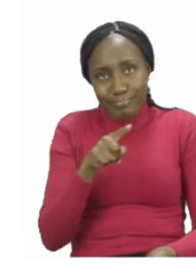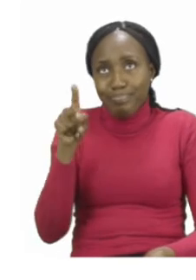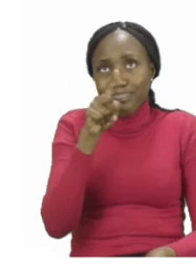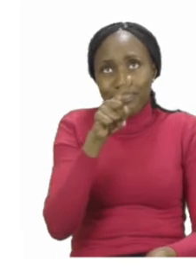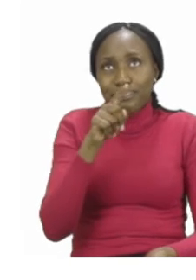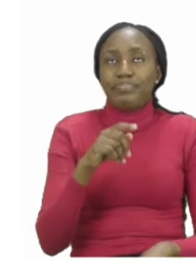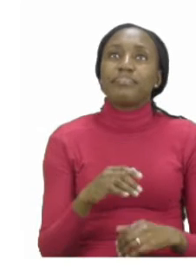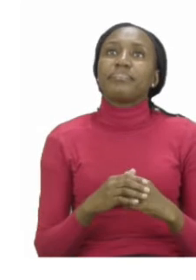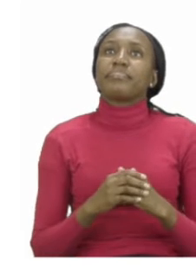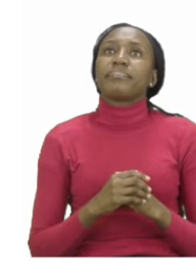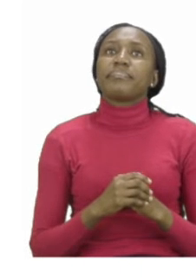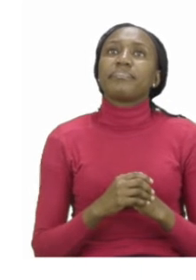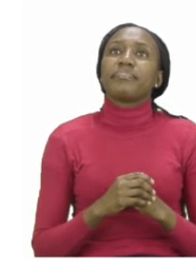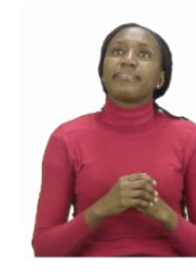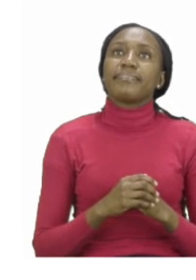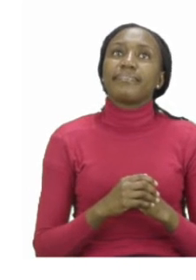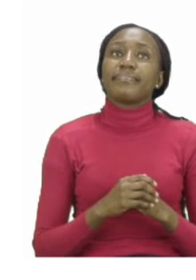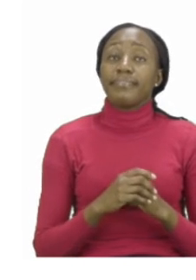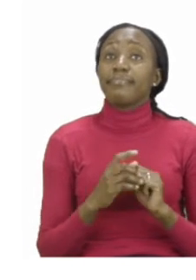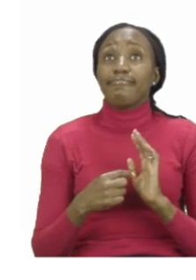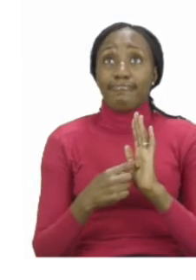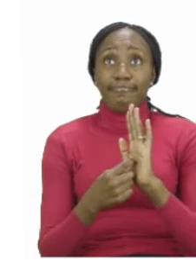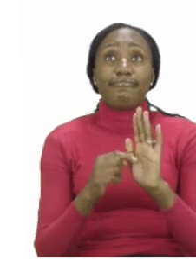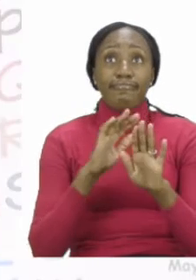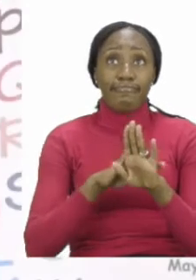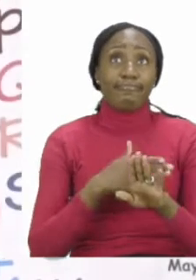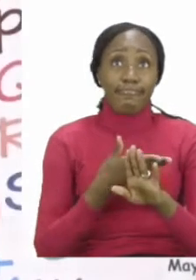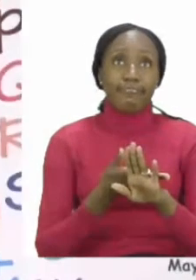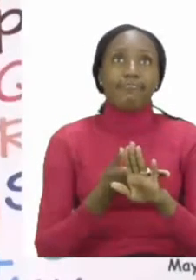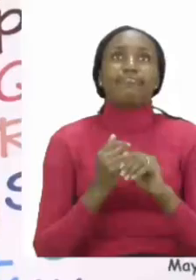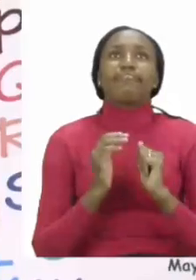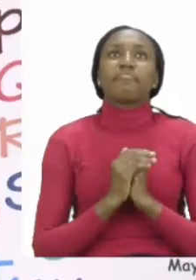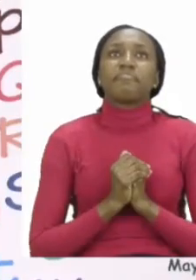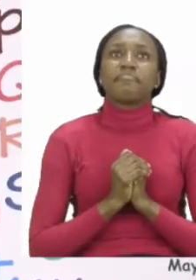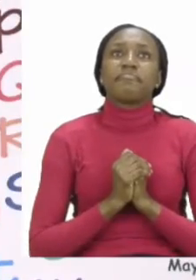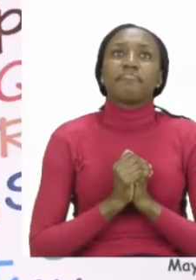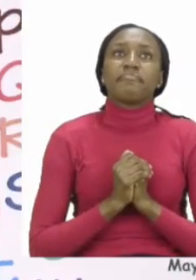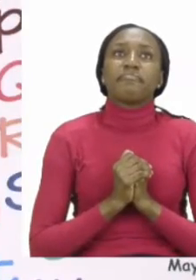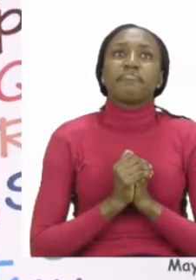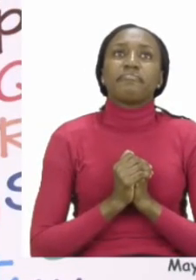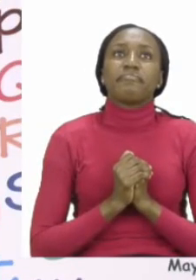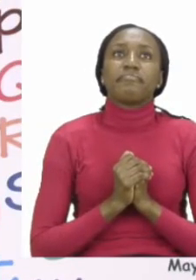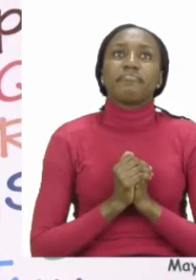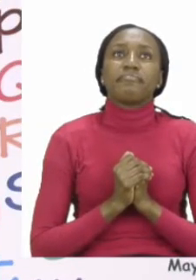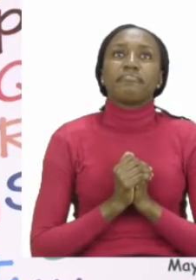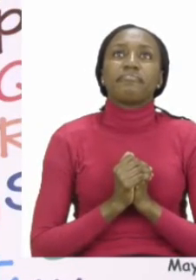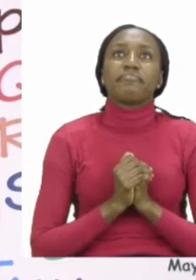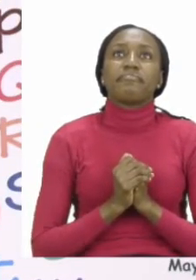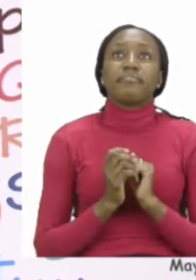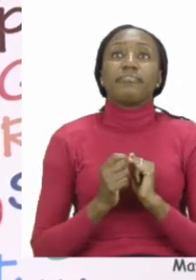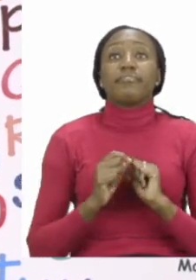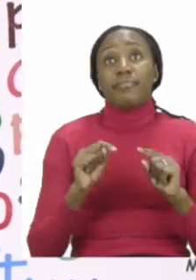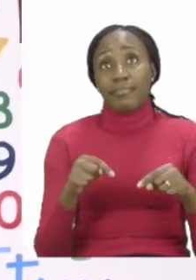purple. Now on the board, I put some few pictures here of living